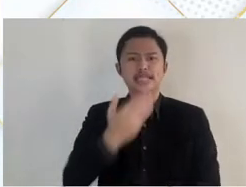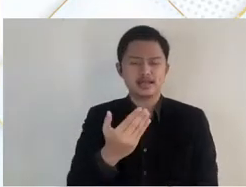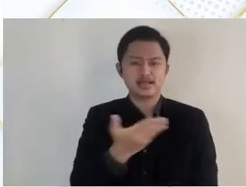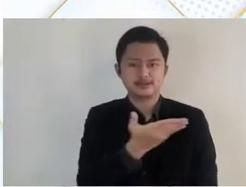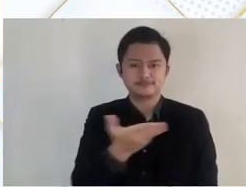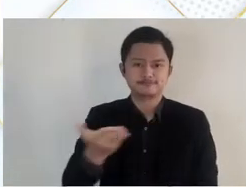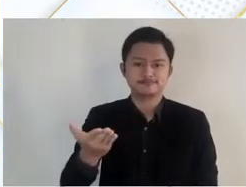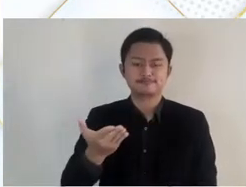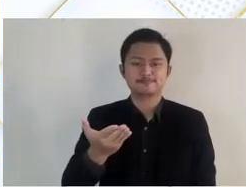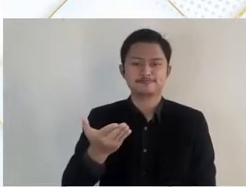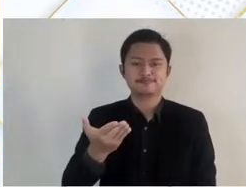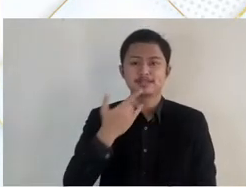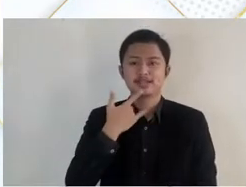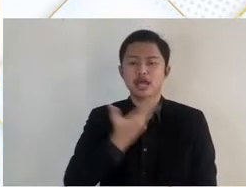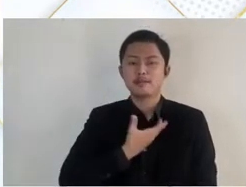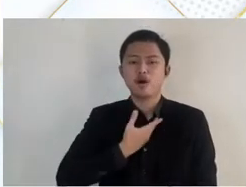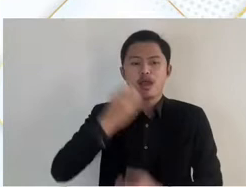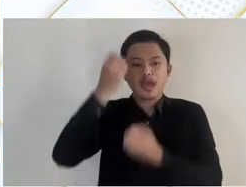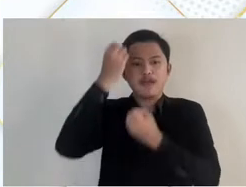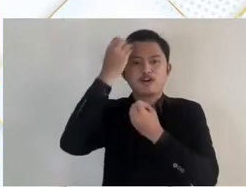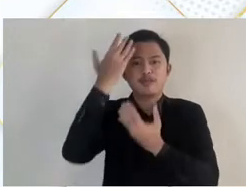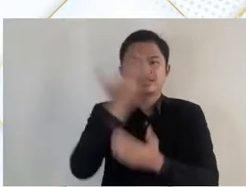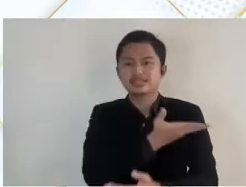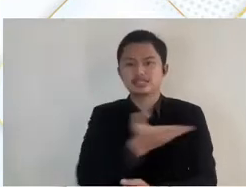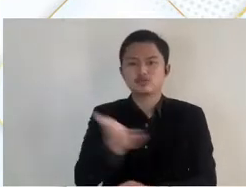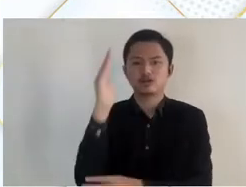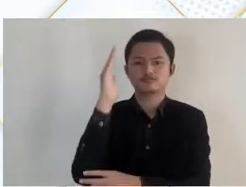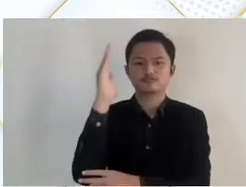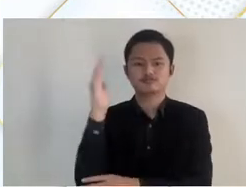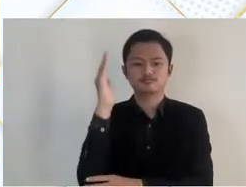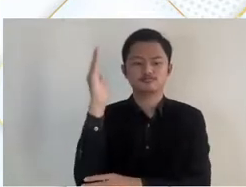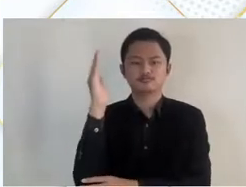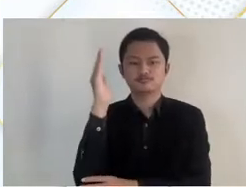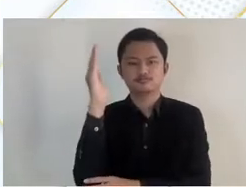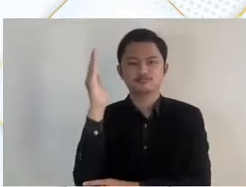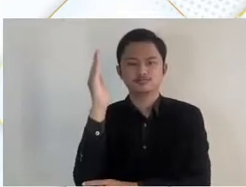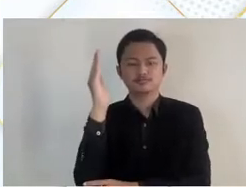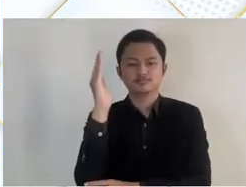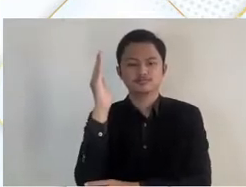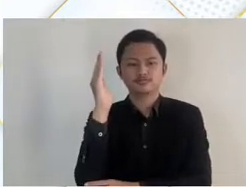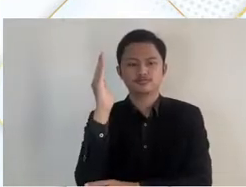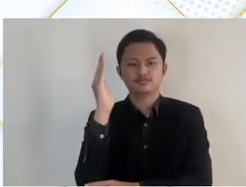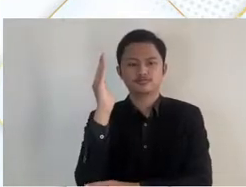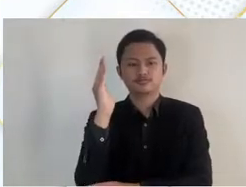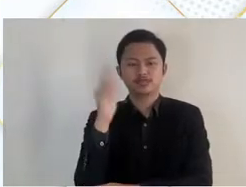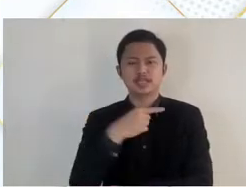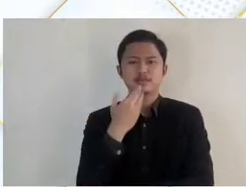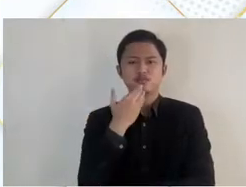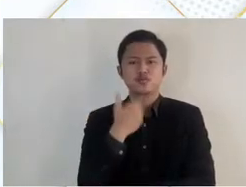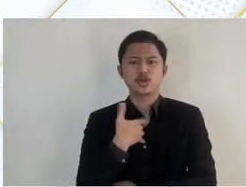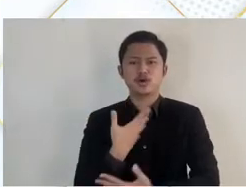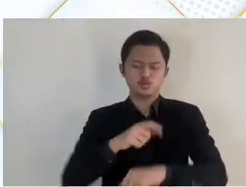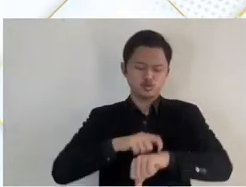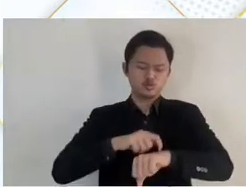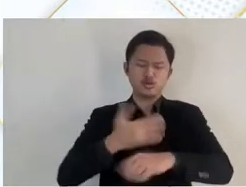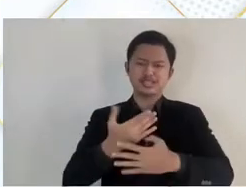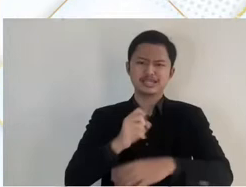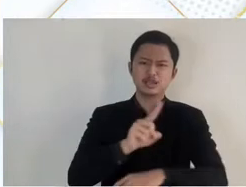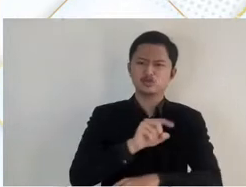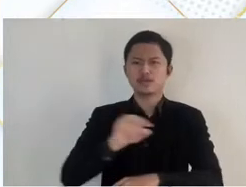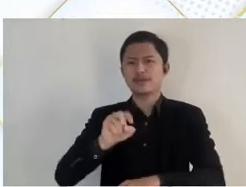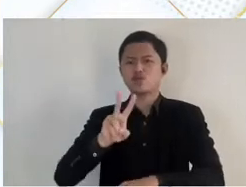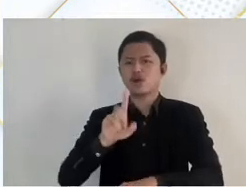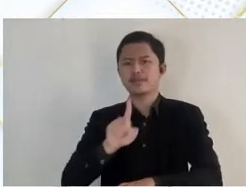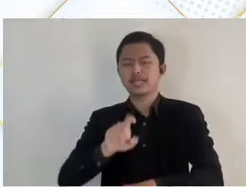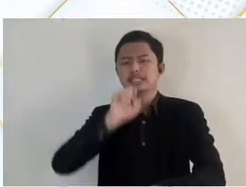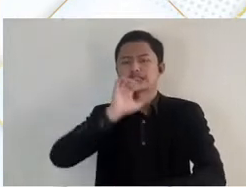I'd just like to remind all the speakers to, due to time constraints, we'll probably have only 1 or 2 minutes to answer these